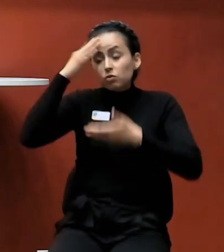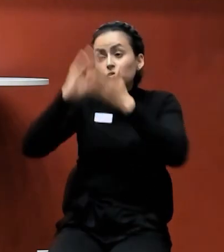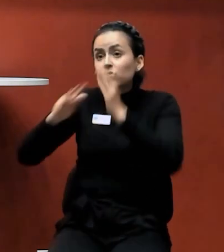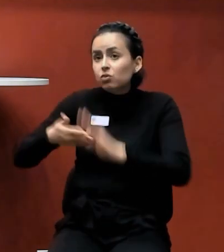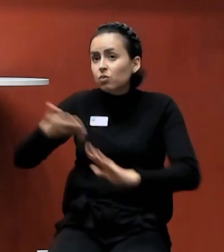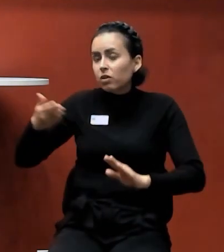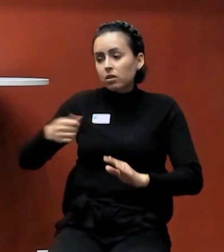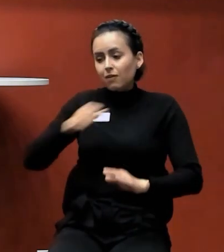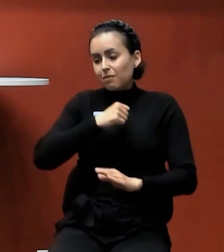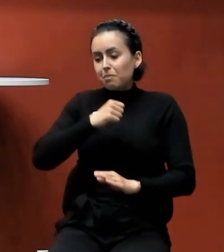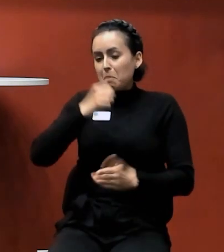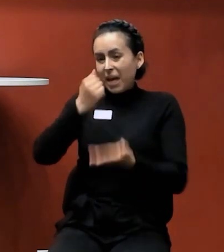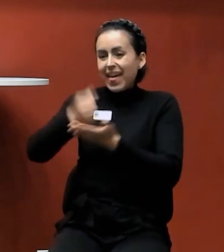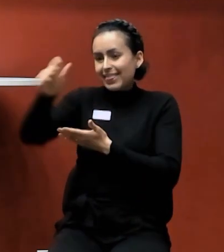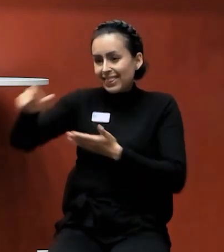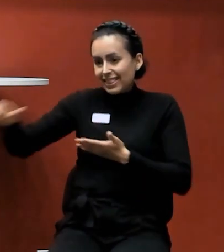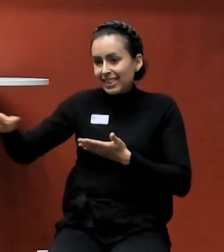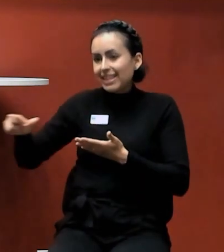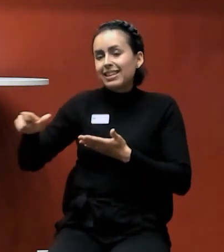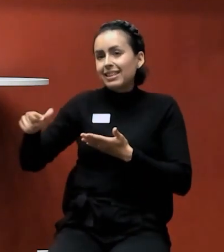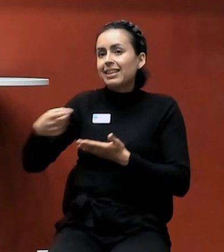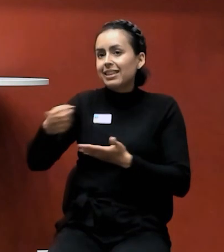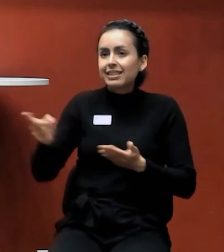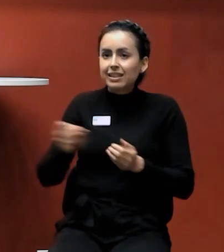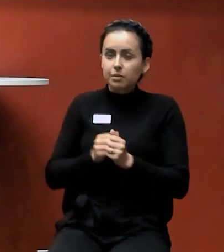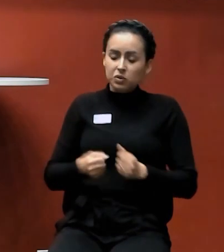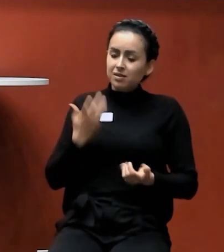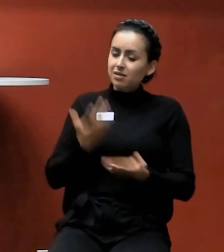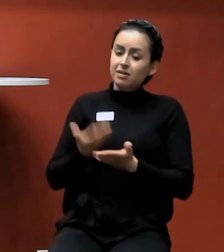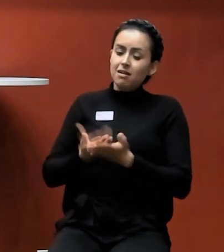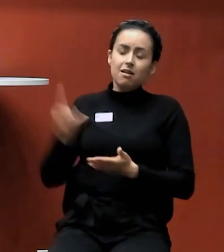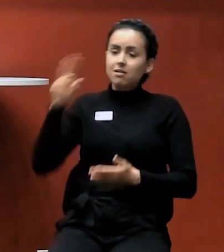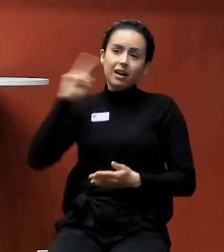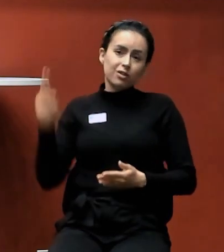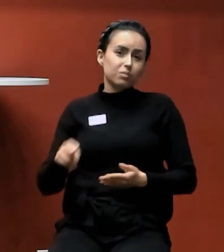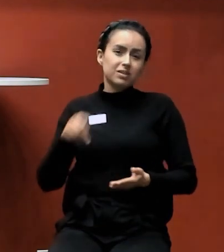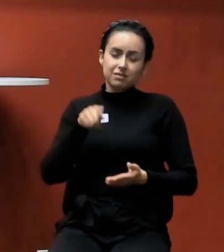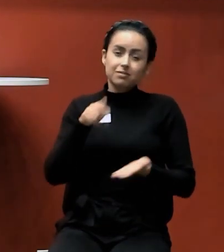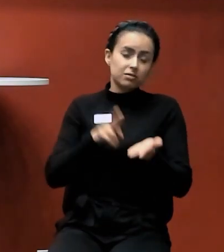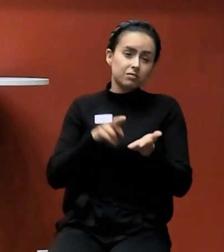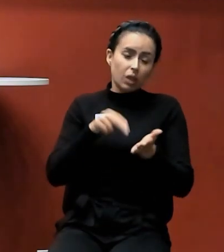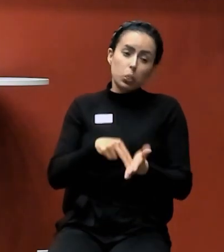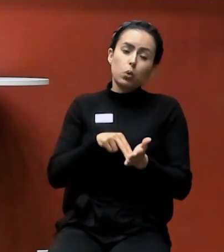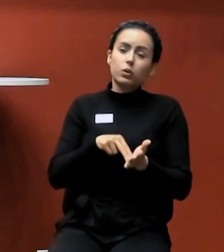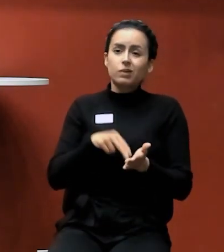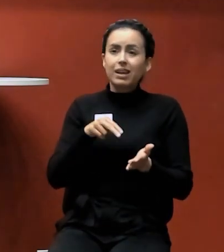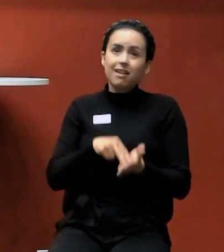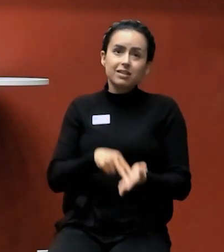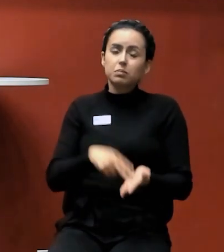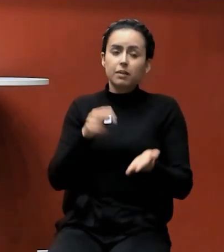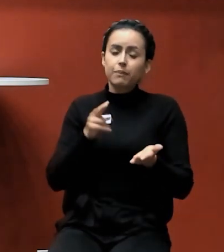try to support us as a community. But in the same way, money-wise, there is the reality that we can't change the things like